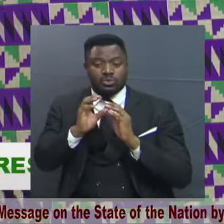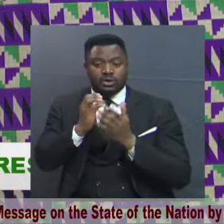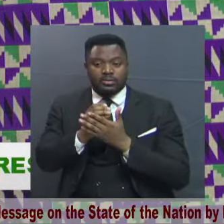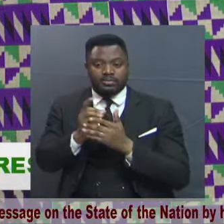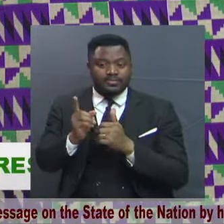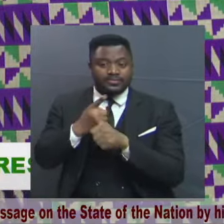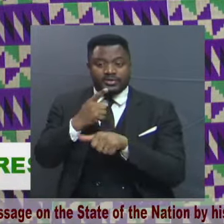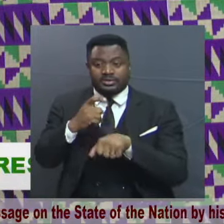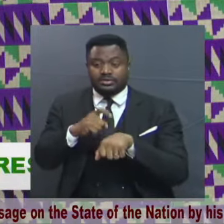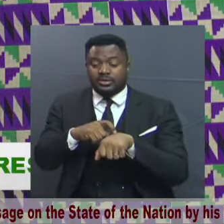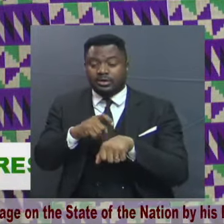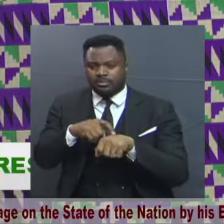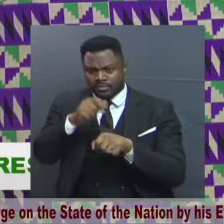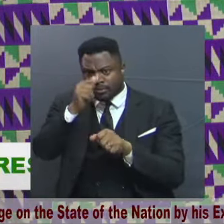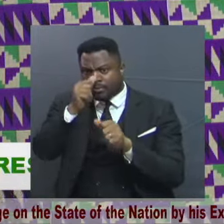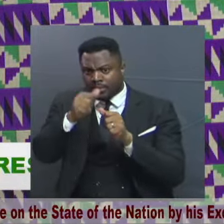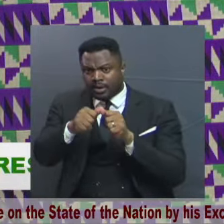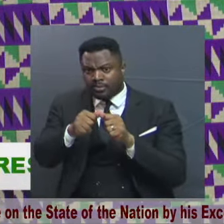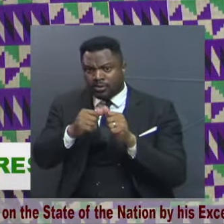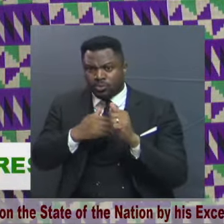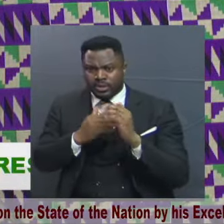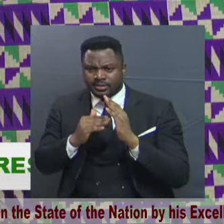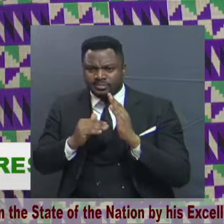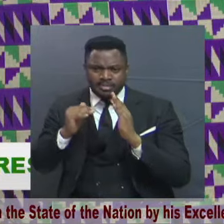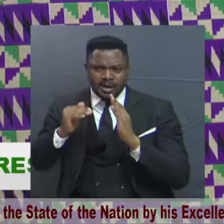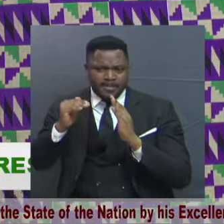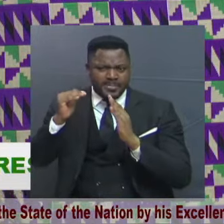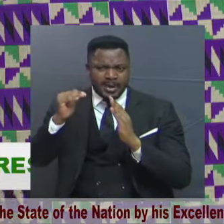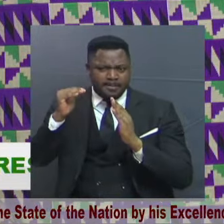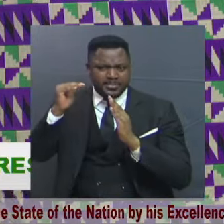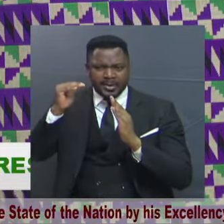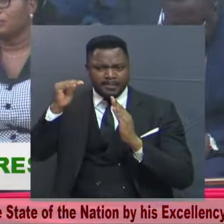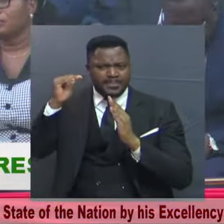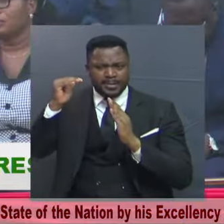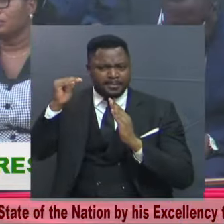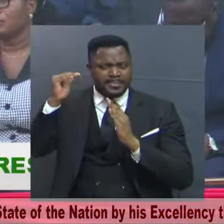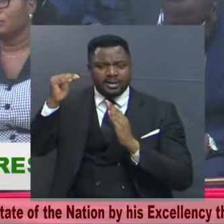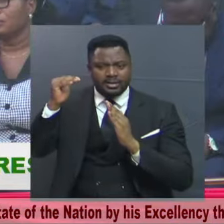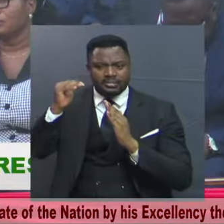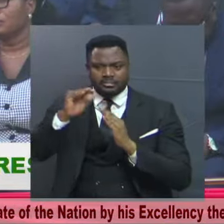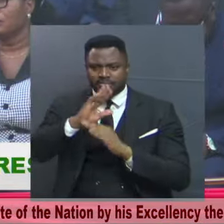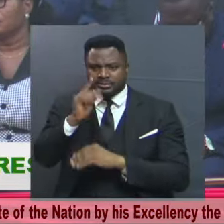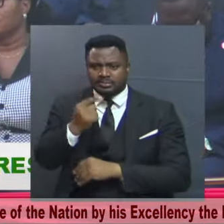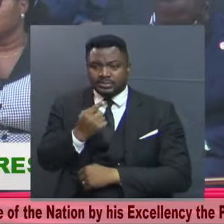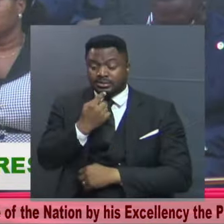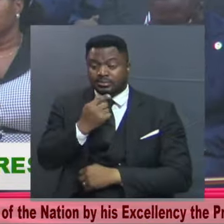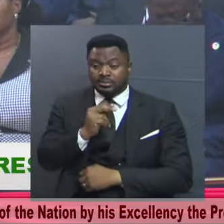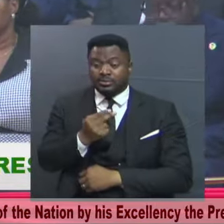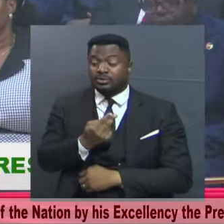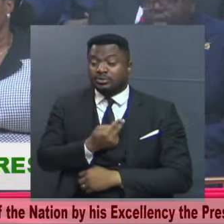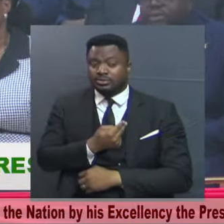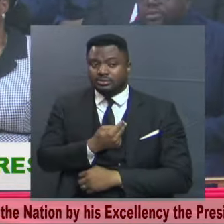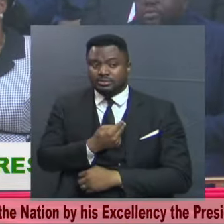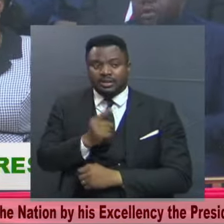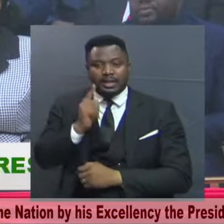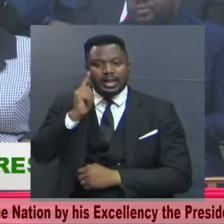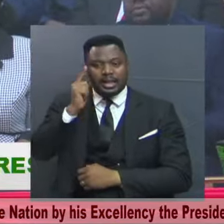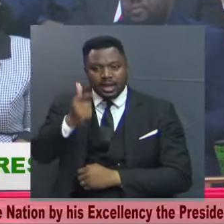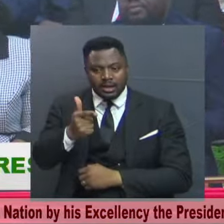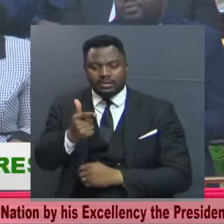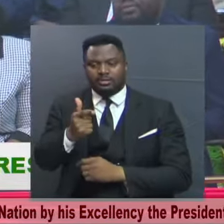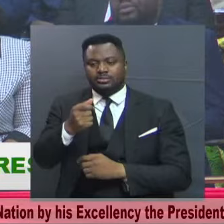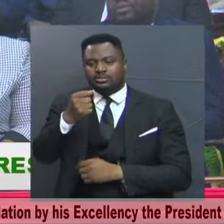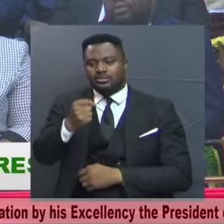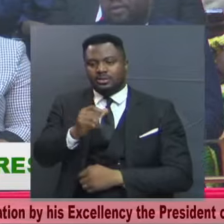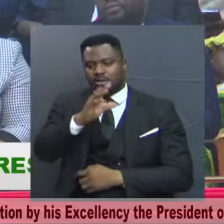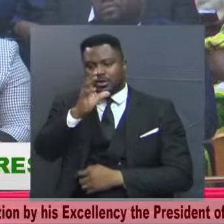time you remember that we rose up as one in our support and they did not disappoint then came the spectacular South